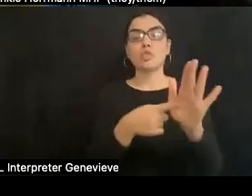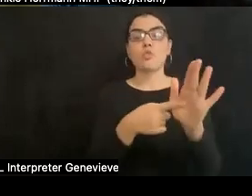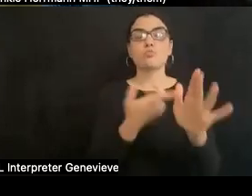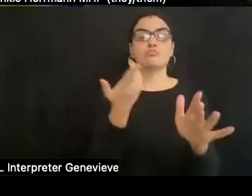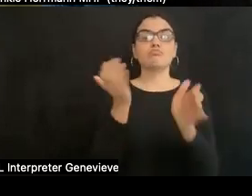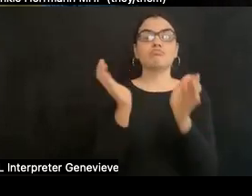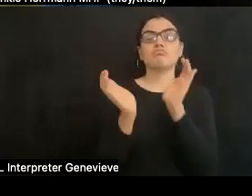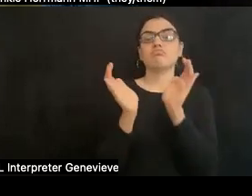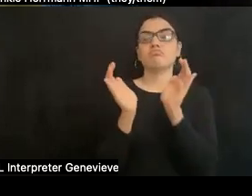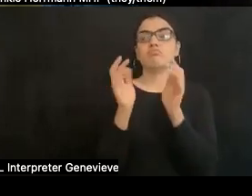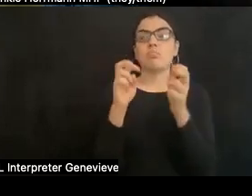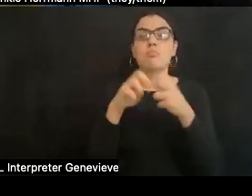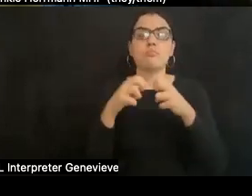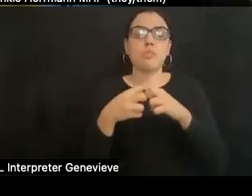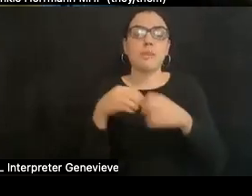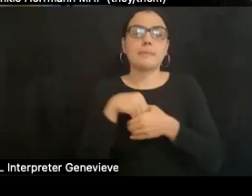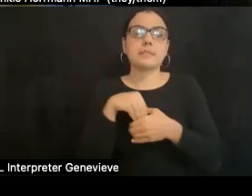conditions.